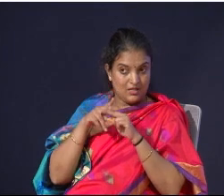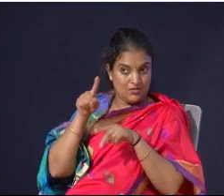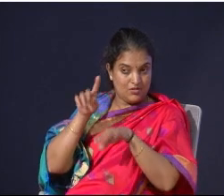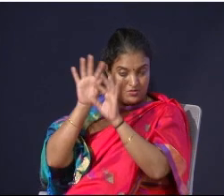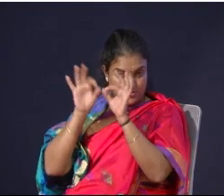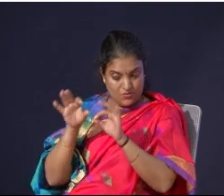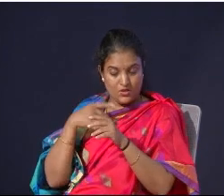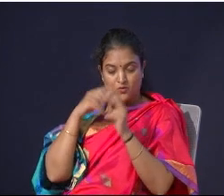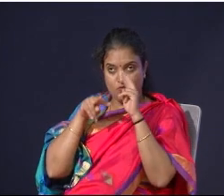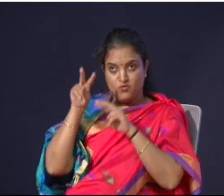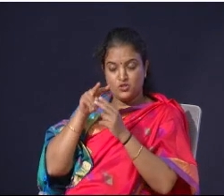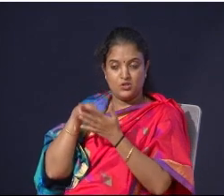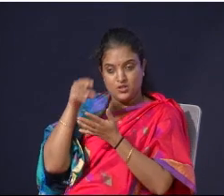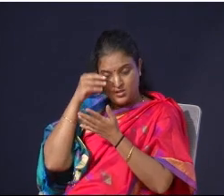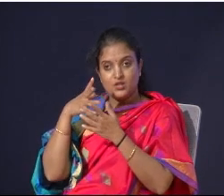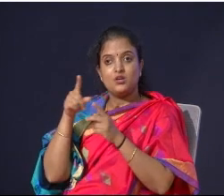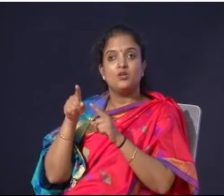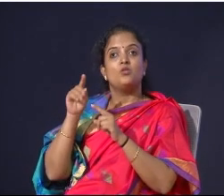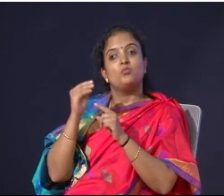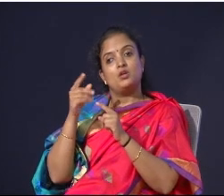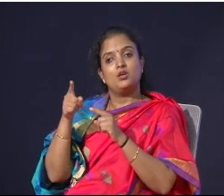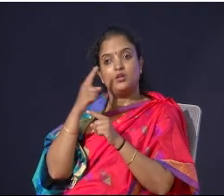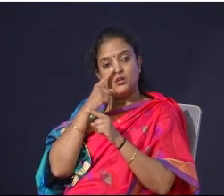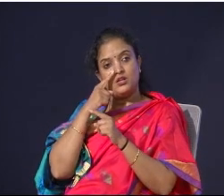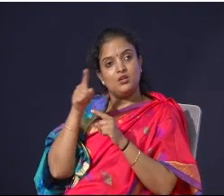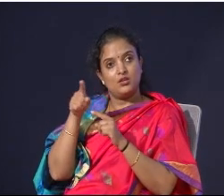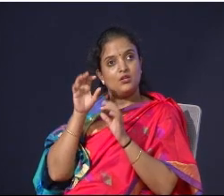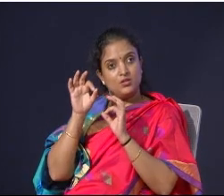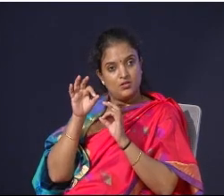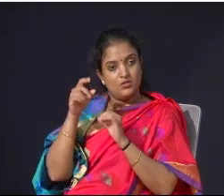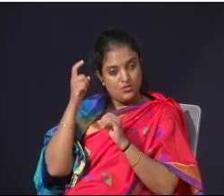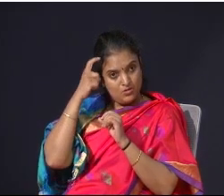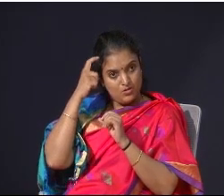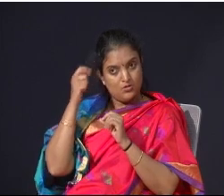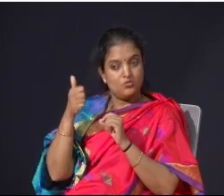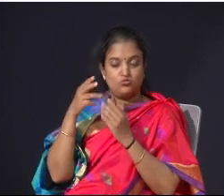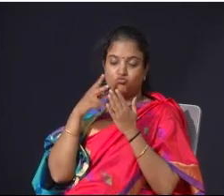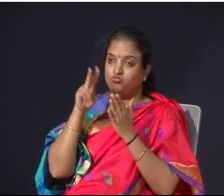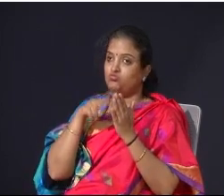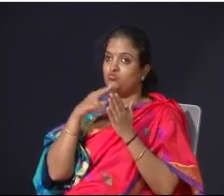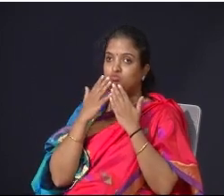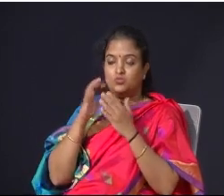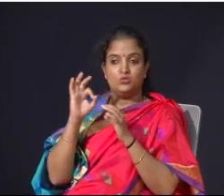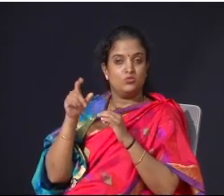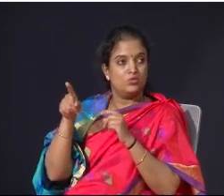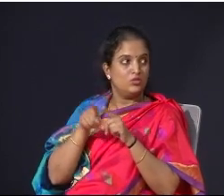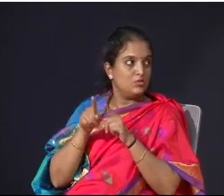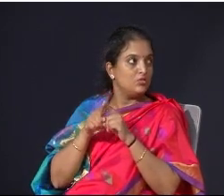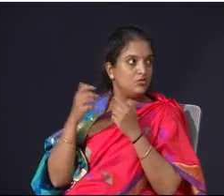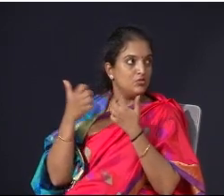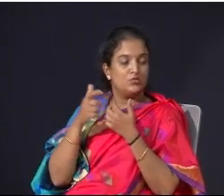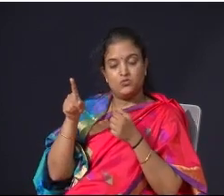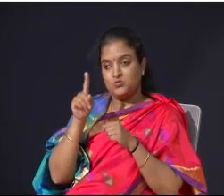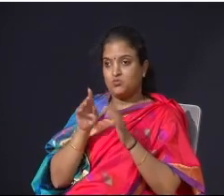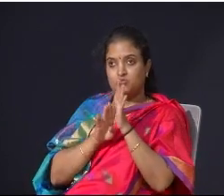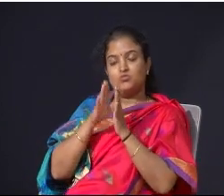vision utilization program, I told the OT, this girl has the cognitive ability to read and write. And she scoffed at me. I said, you see, one